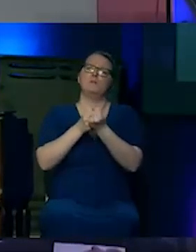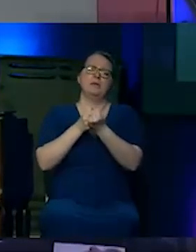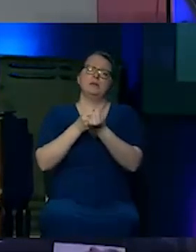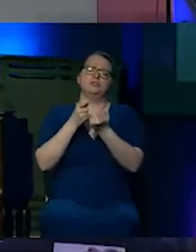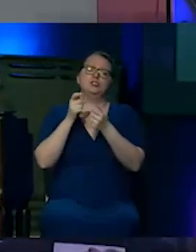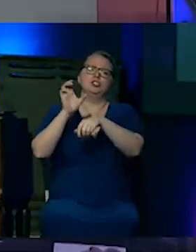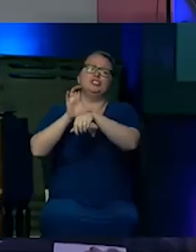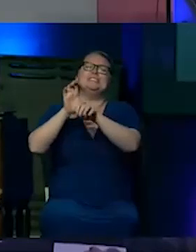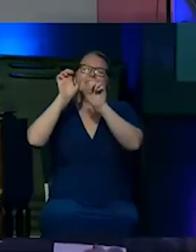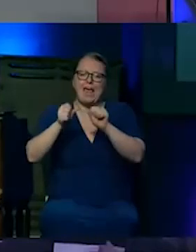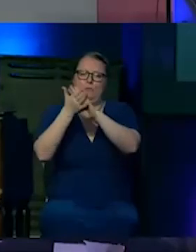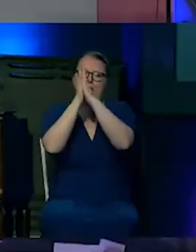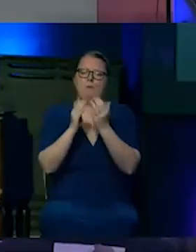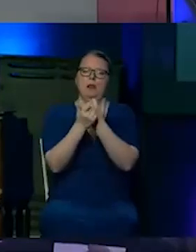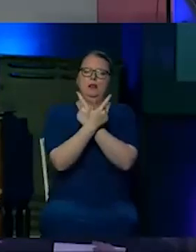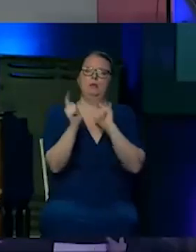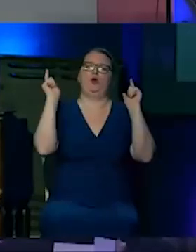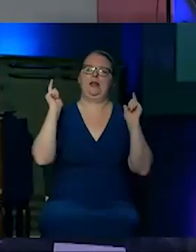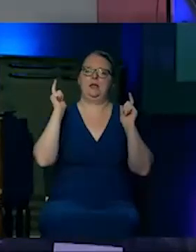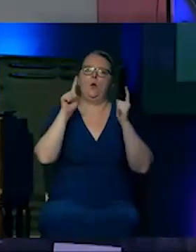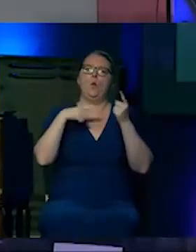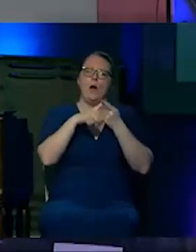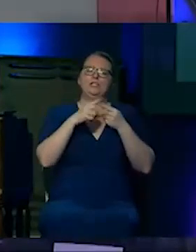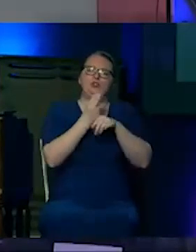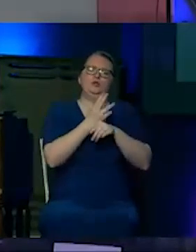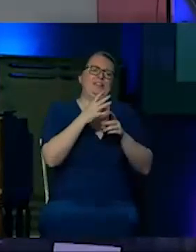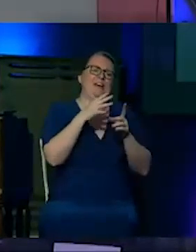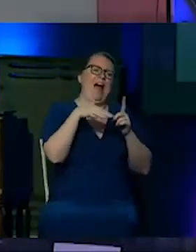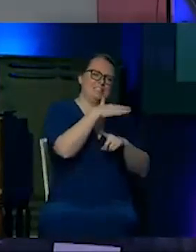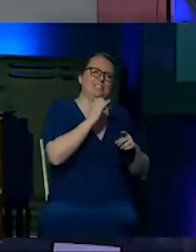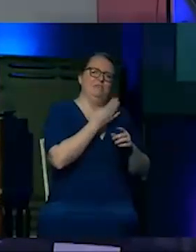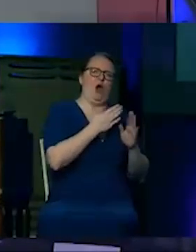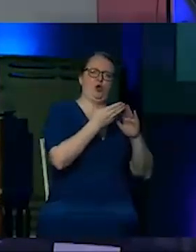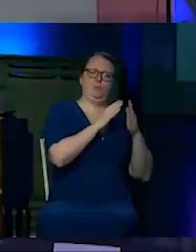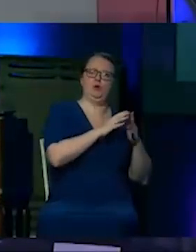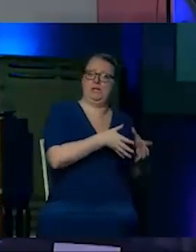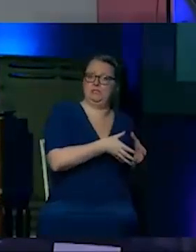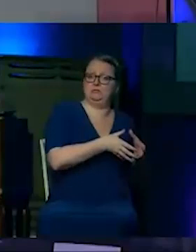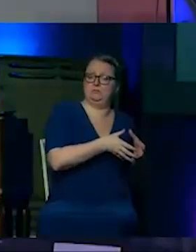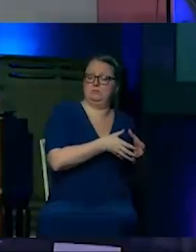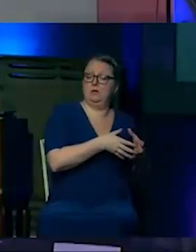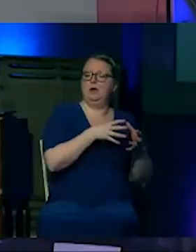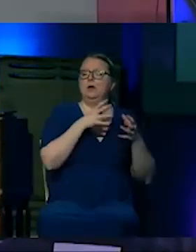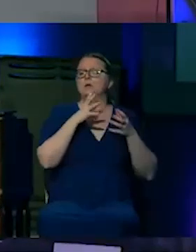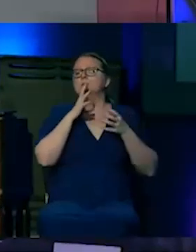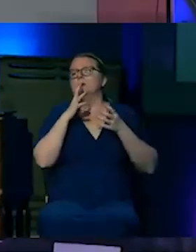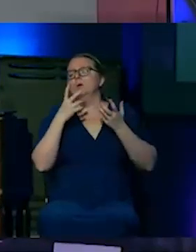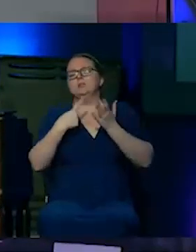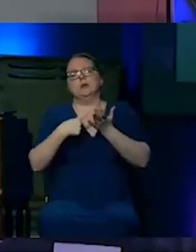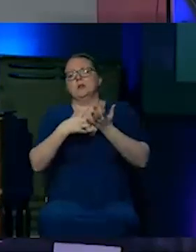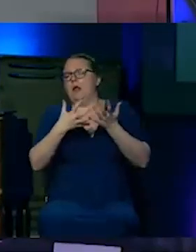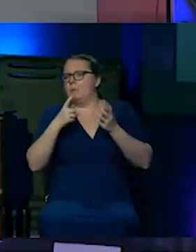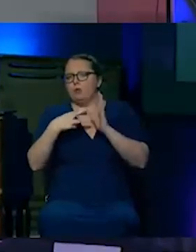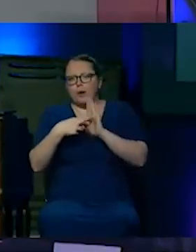liberative when they're recontextualized amongst our communities, right? And I think that like there's a lot of talk about representation, and I think it